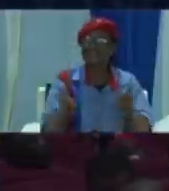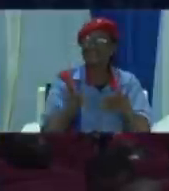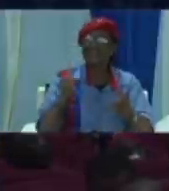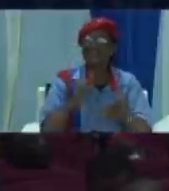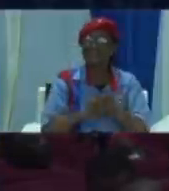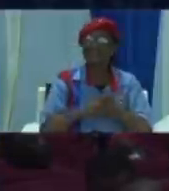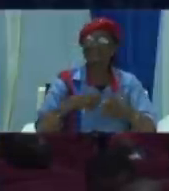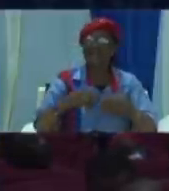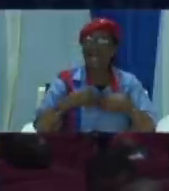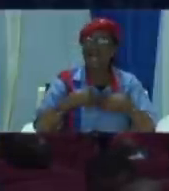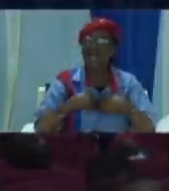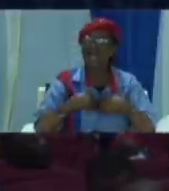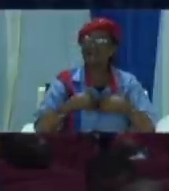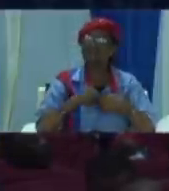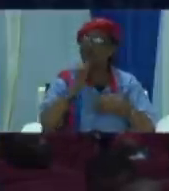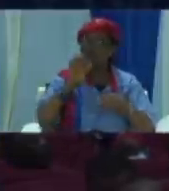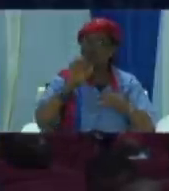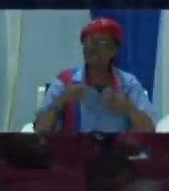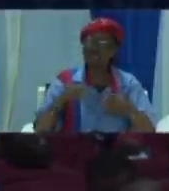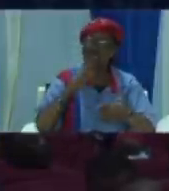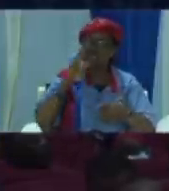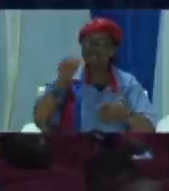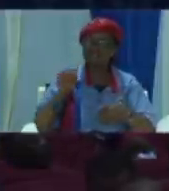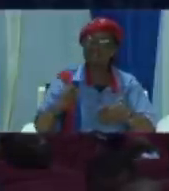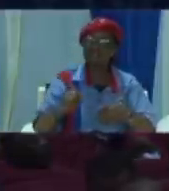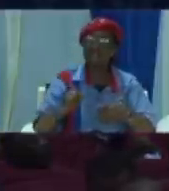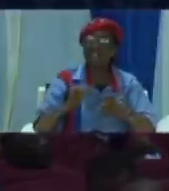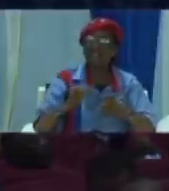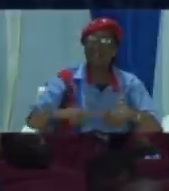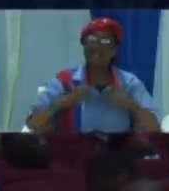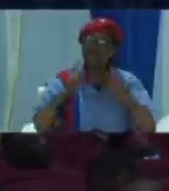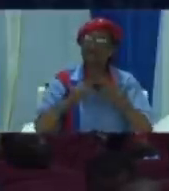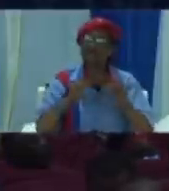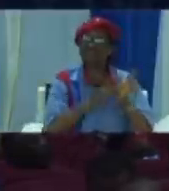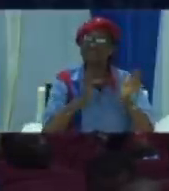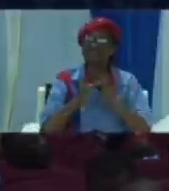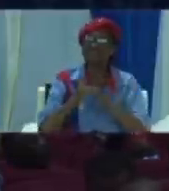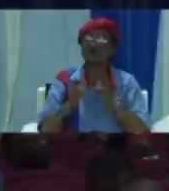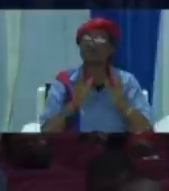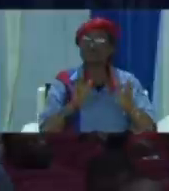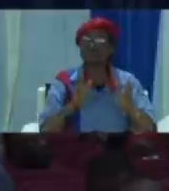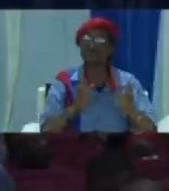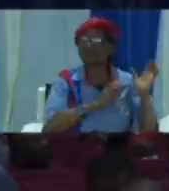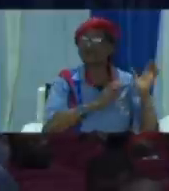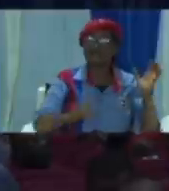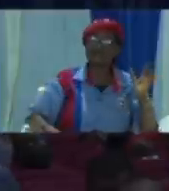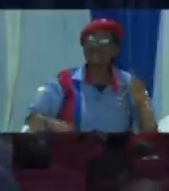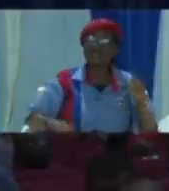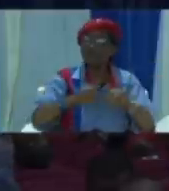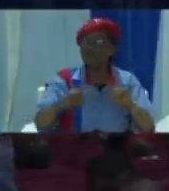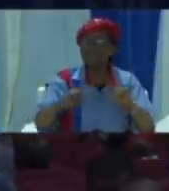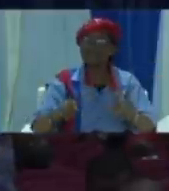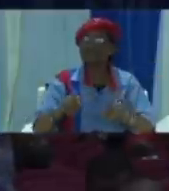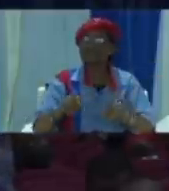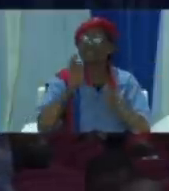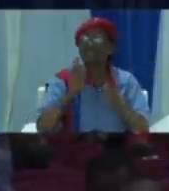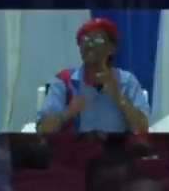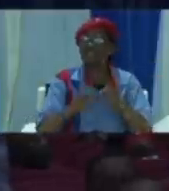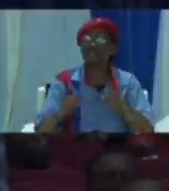case you have not given your own life to Jesus, but you are going to let if I hear for Jesus, you need to then when others are praying,